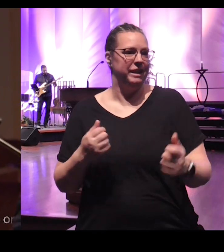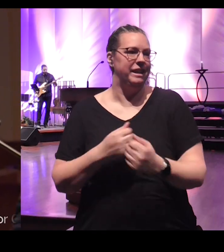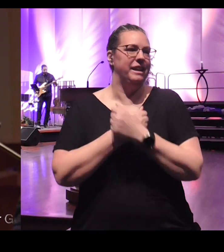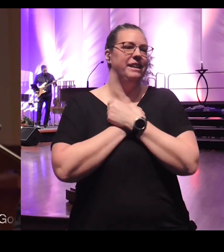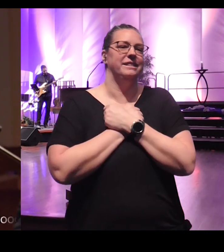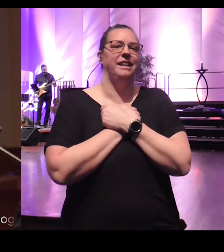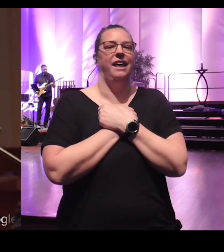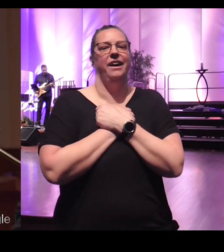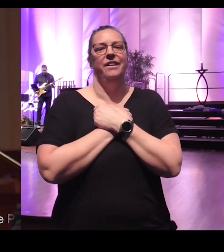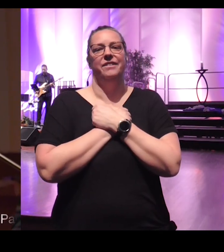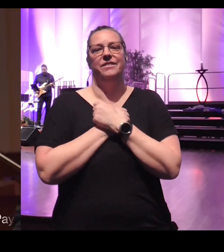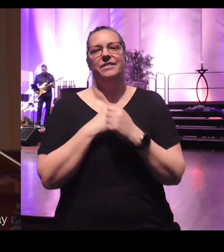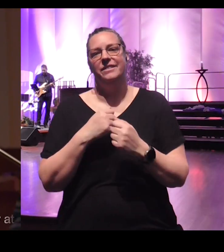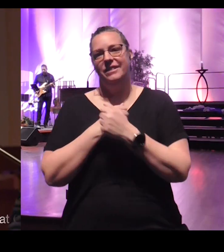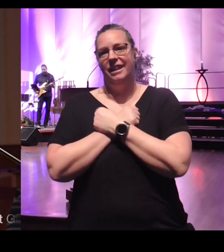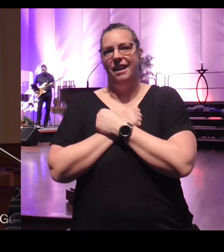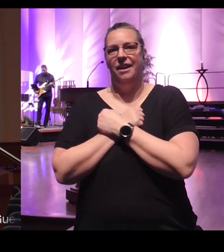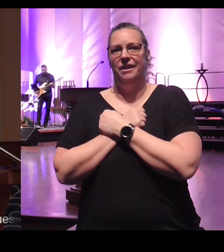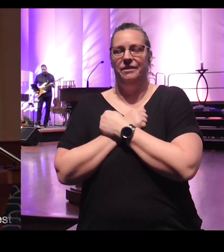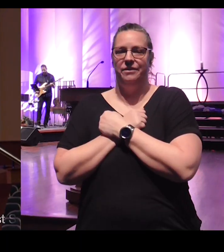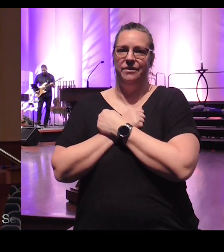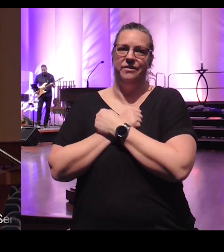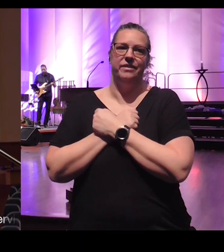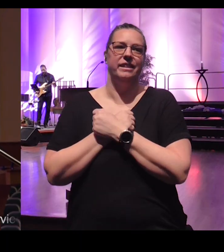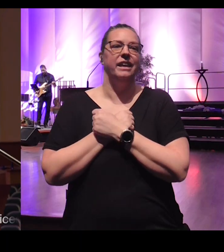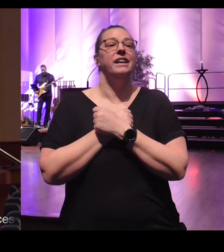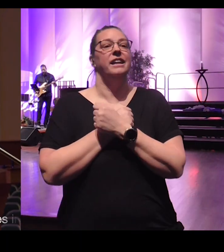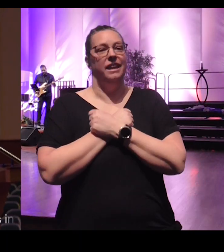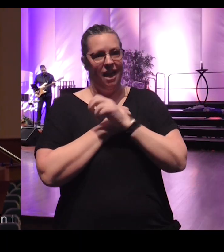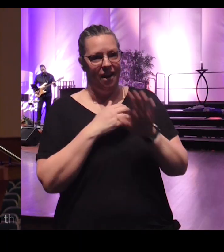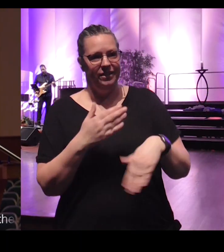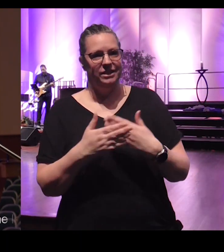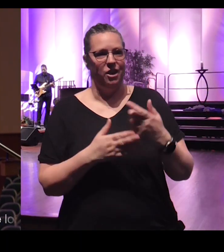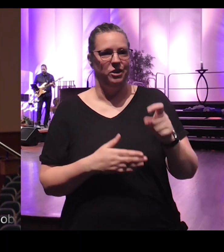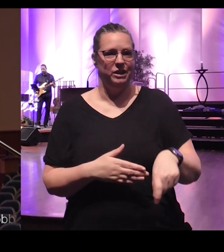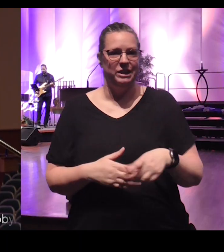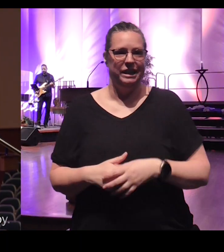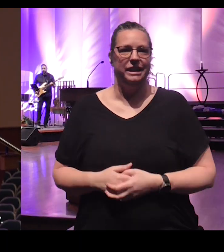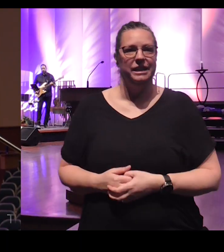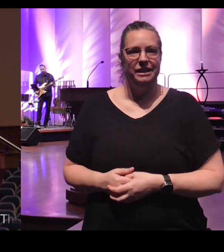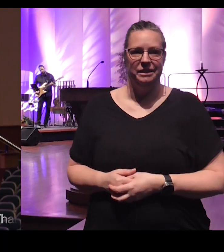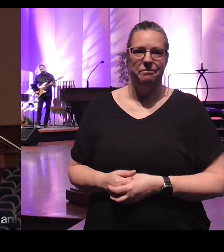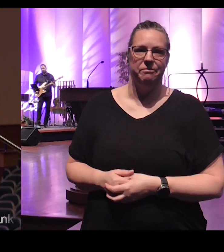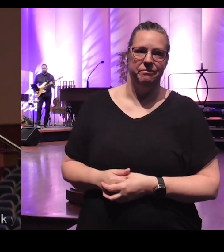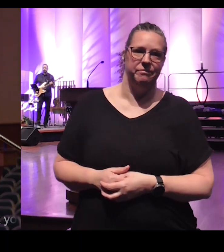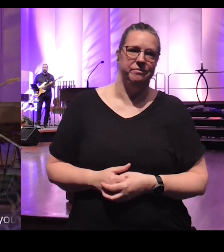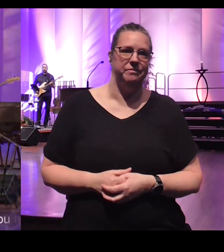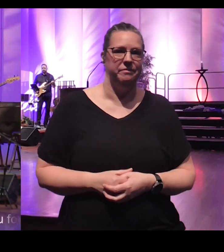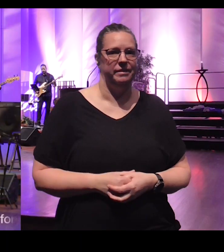All you need is love, love. Love is all you need.